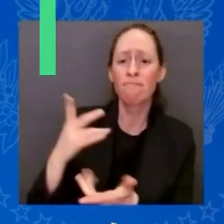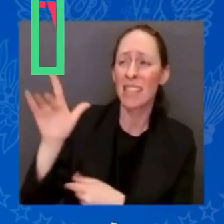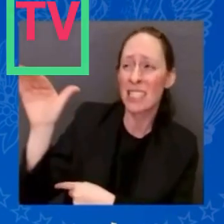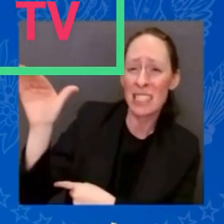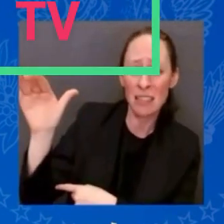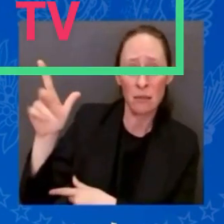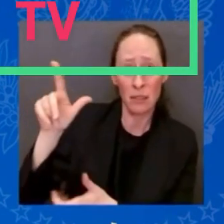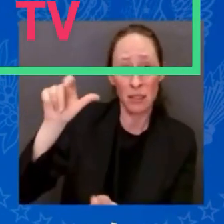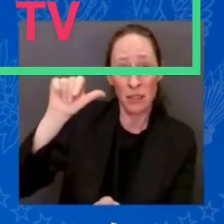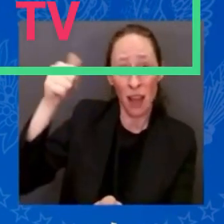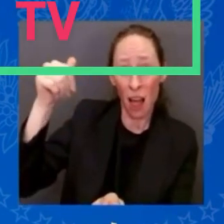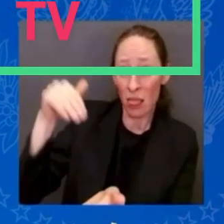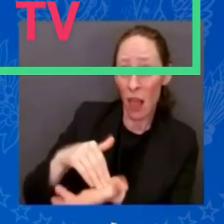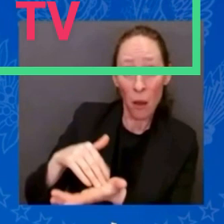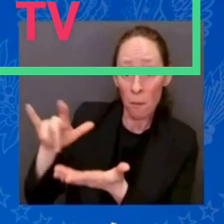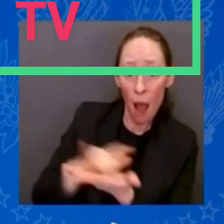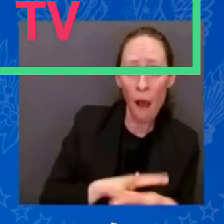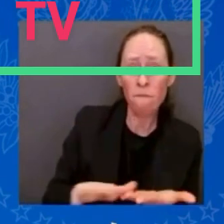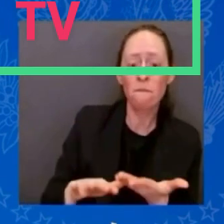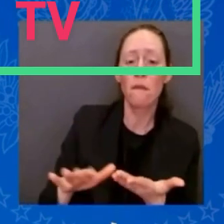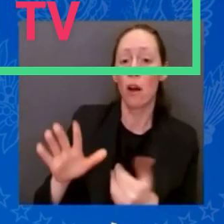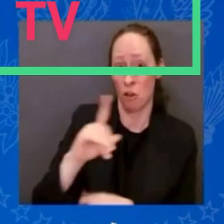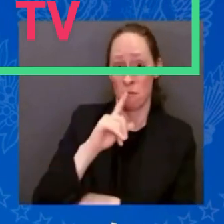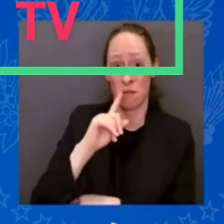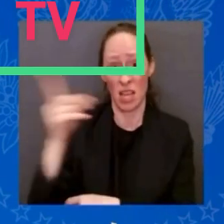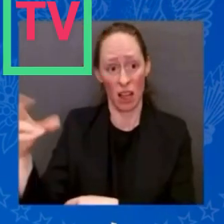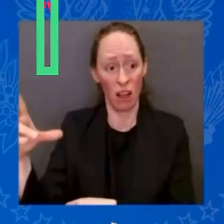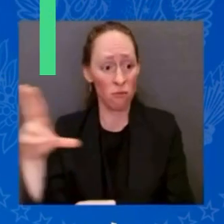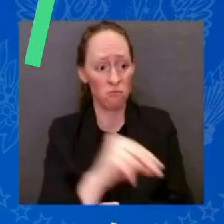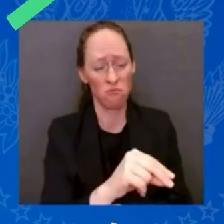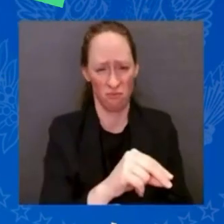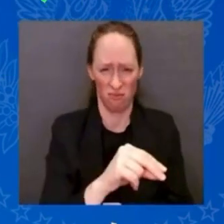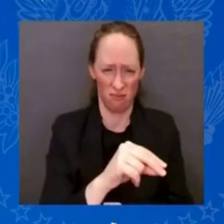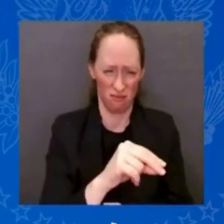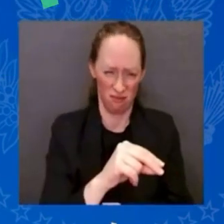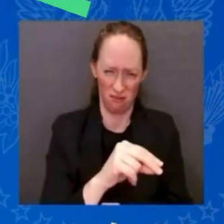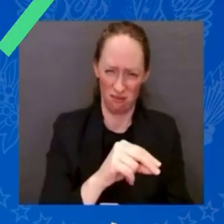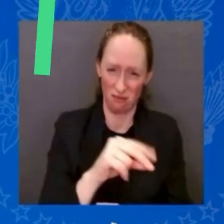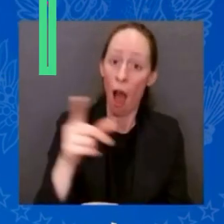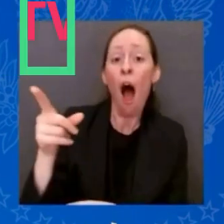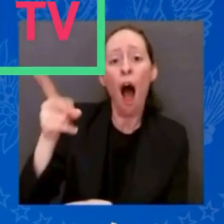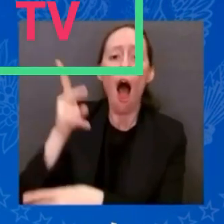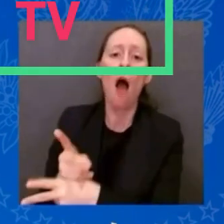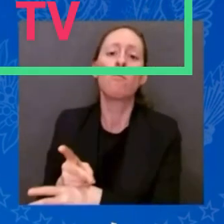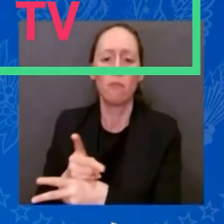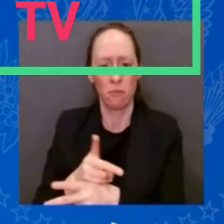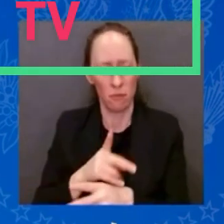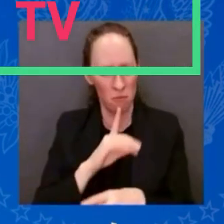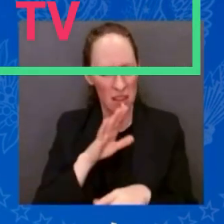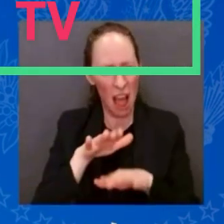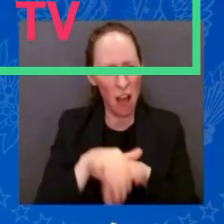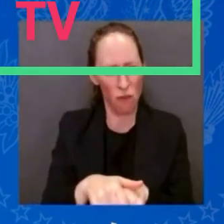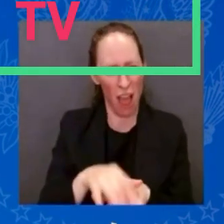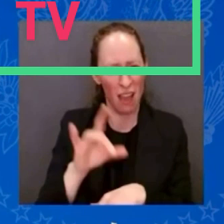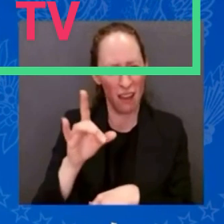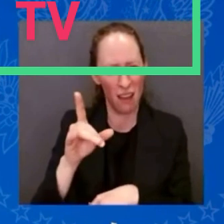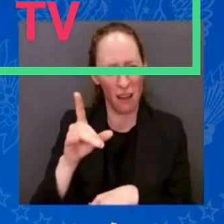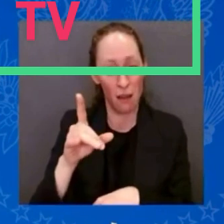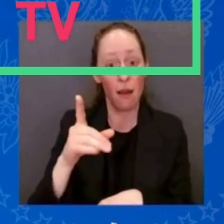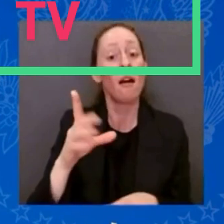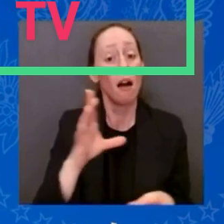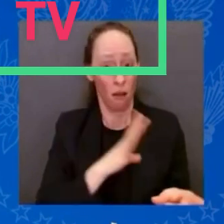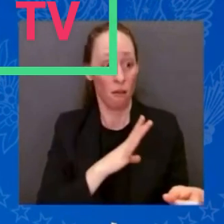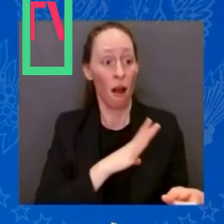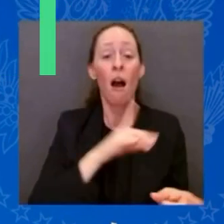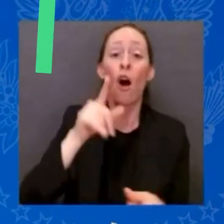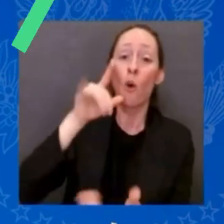stunning. You can't help a family making 75 grand a year, but you can help a millionaire and you have your debt forgiven. My